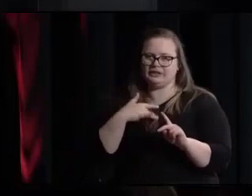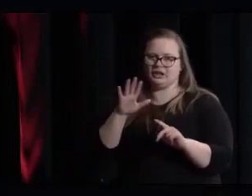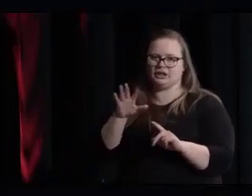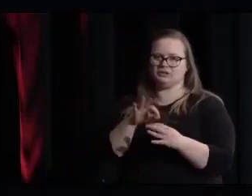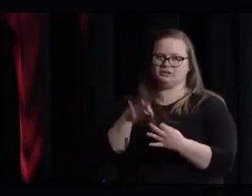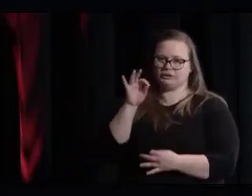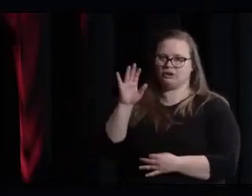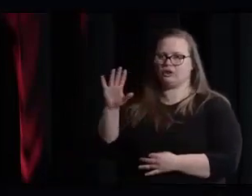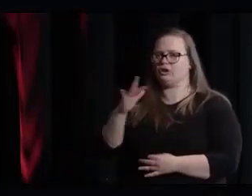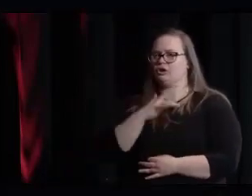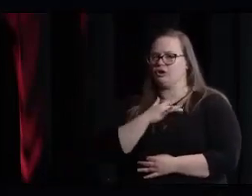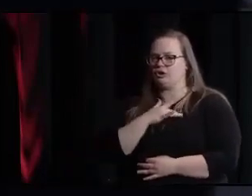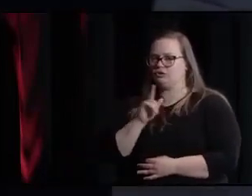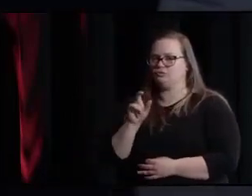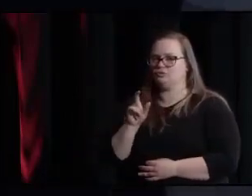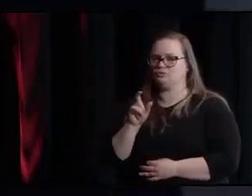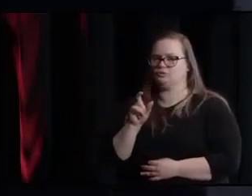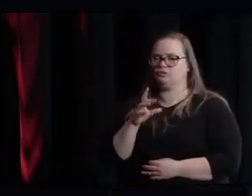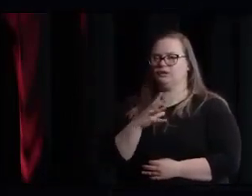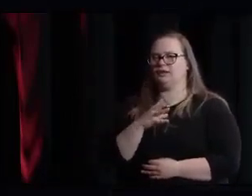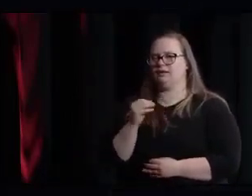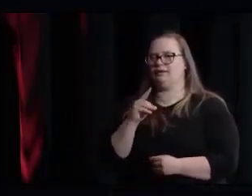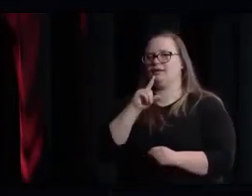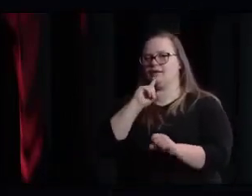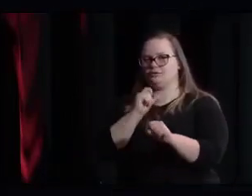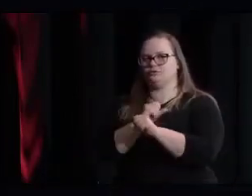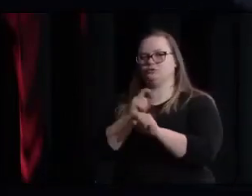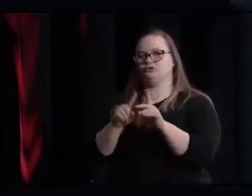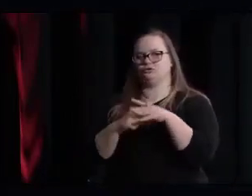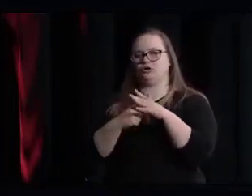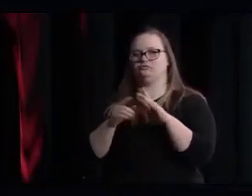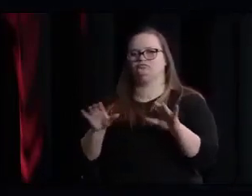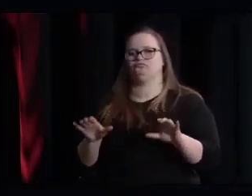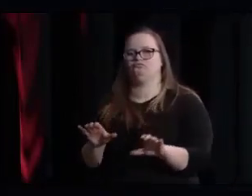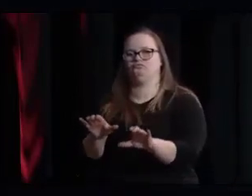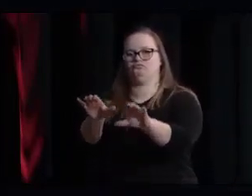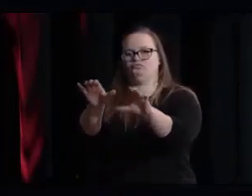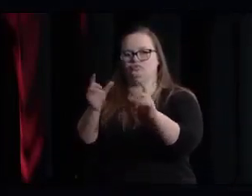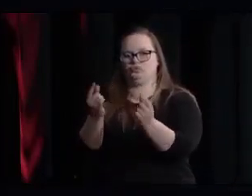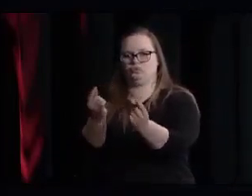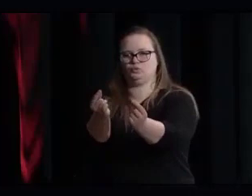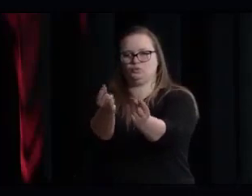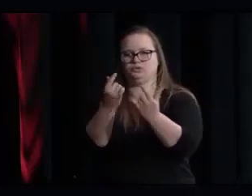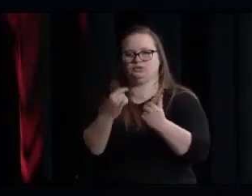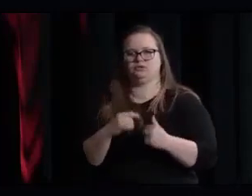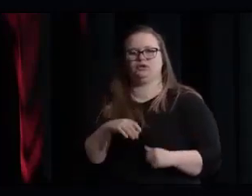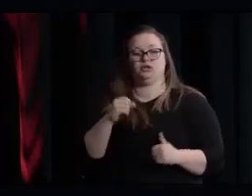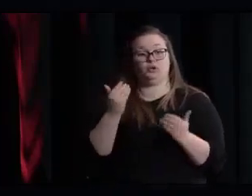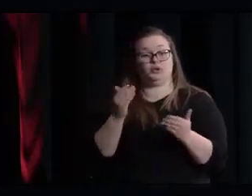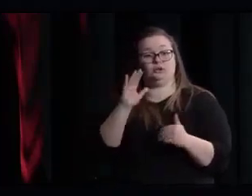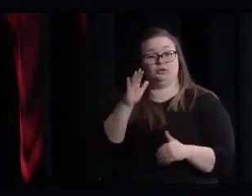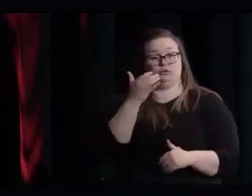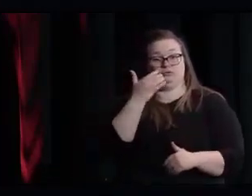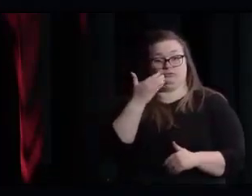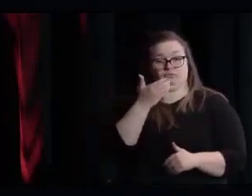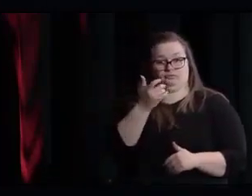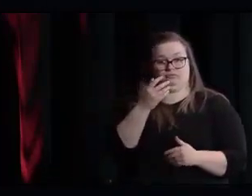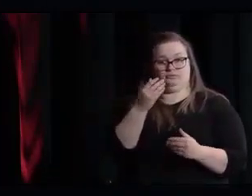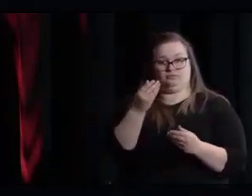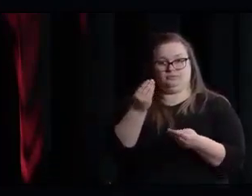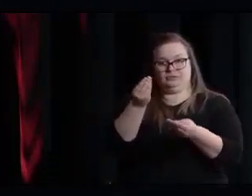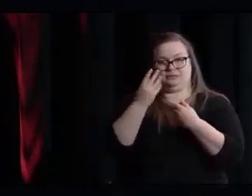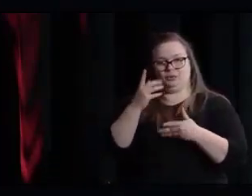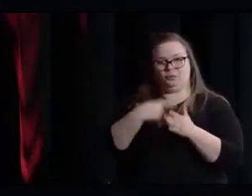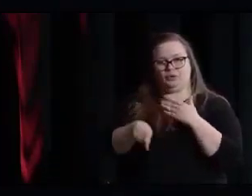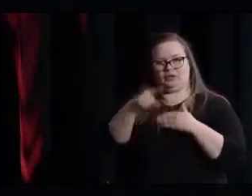hearts and start to act a little more? And so why don't you get out your phones and let's guess what they thought.